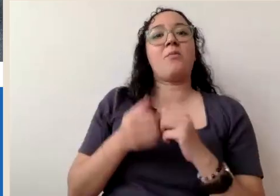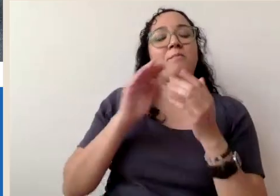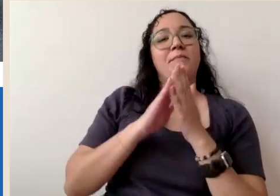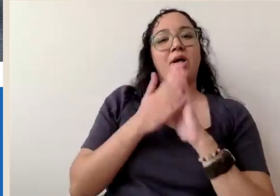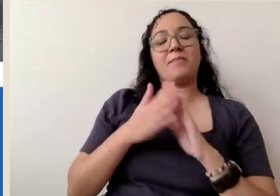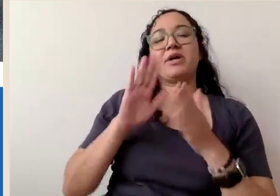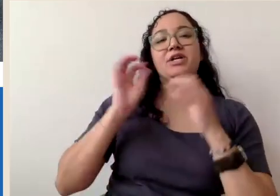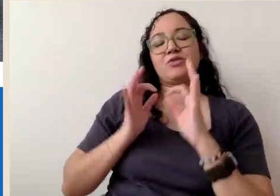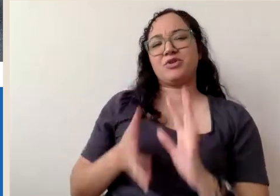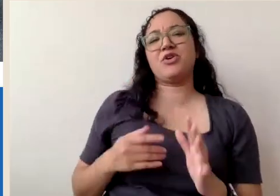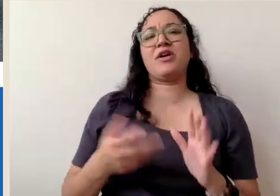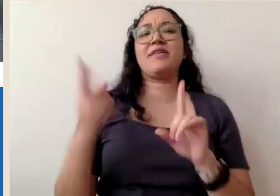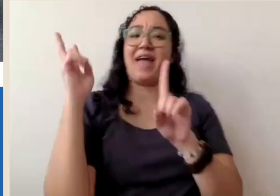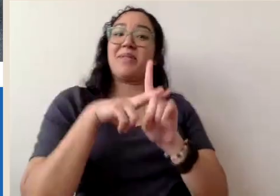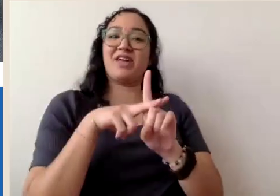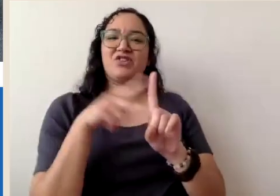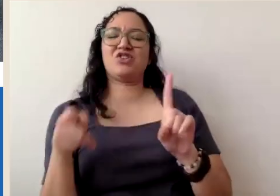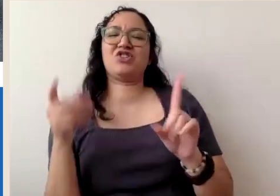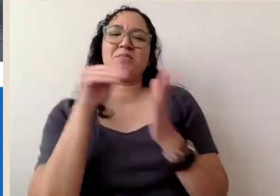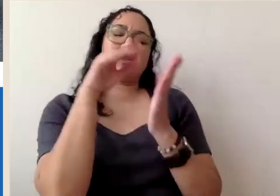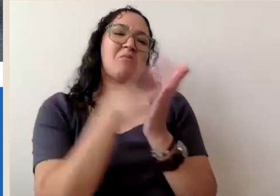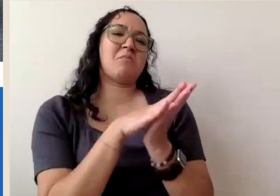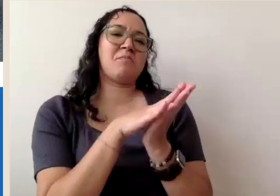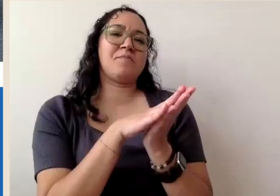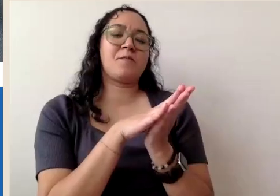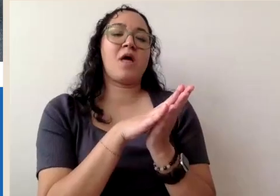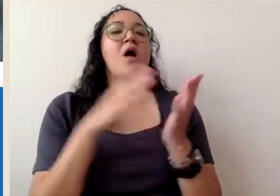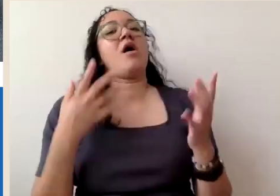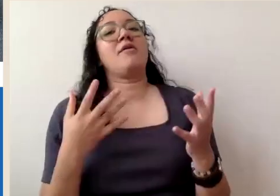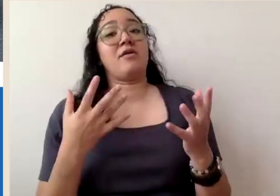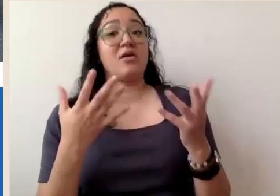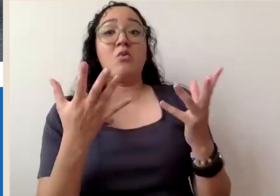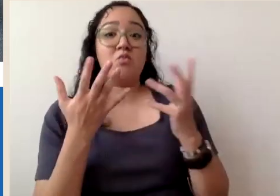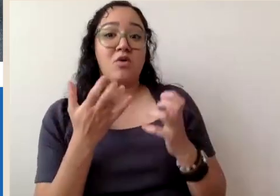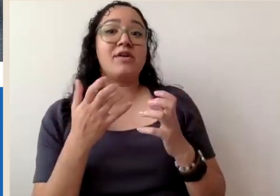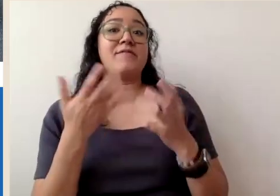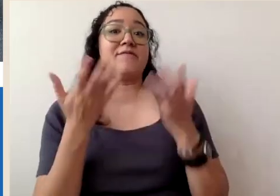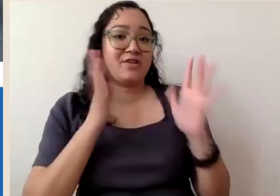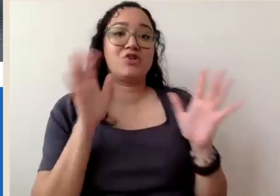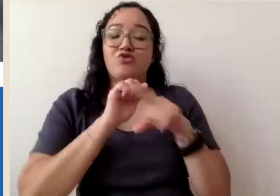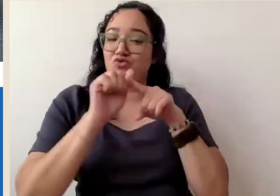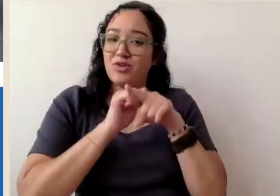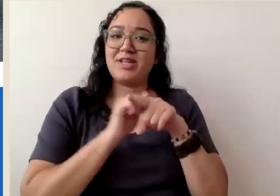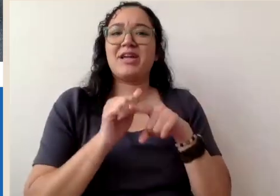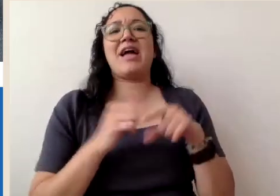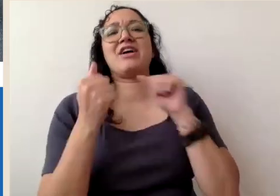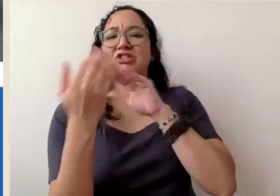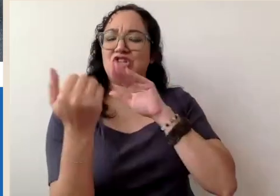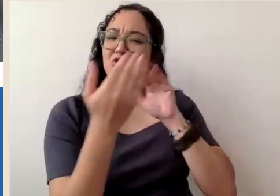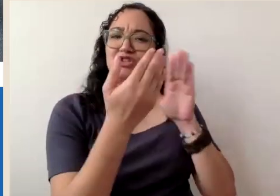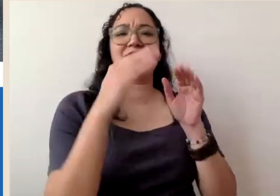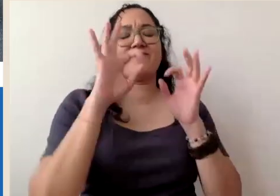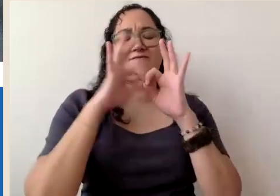she wrote on her application that she was dedicated to completing training. She wrote on her application about the challenges she has with